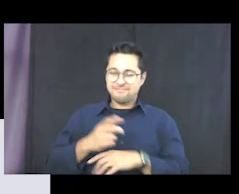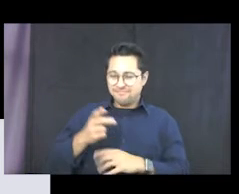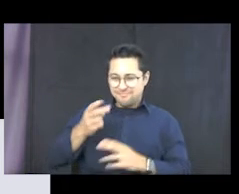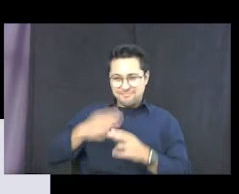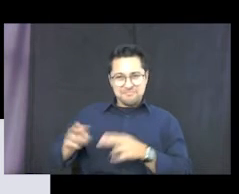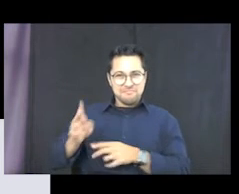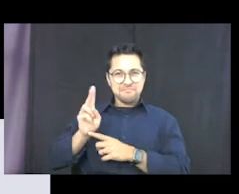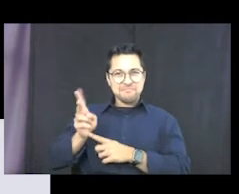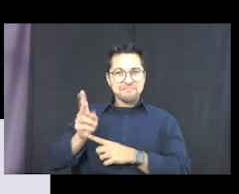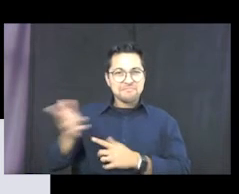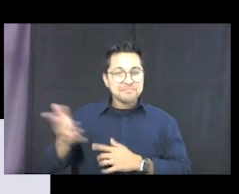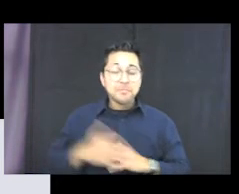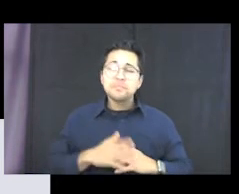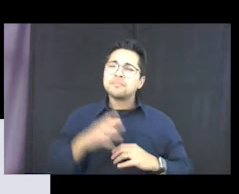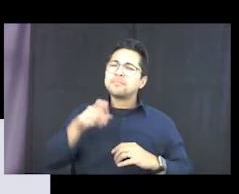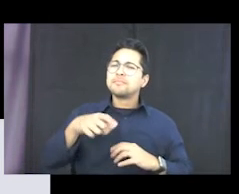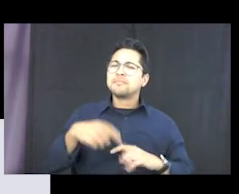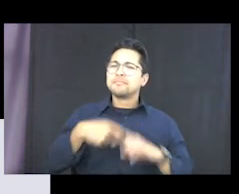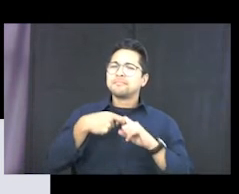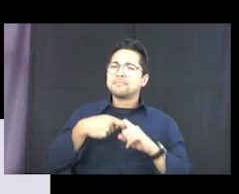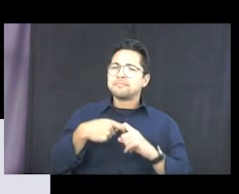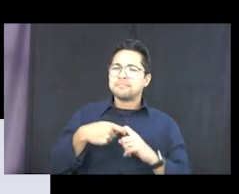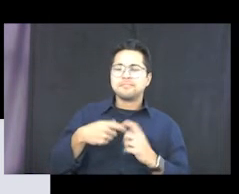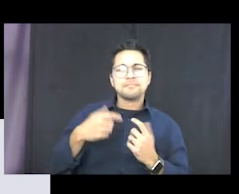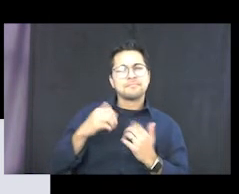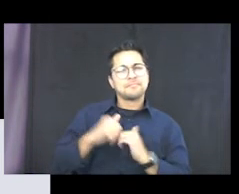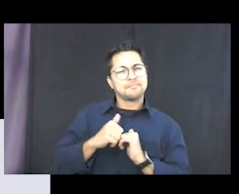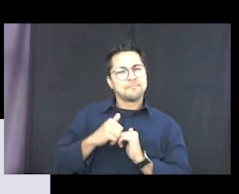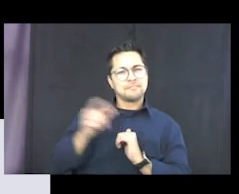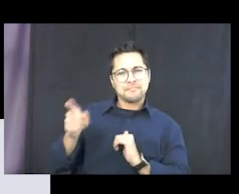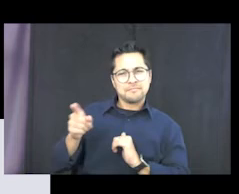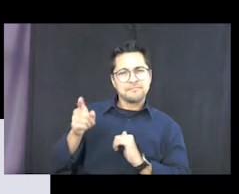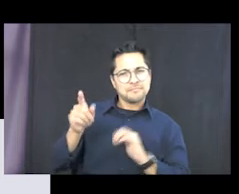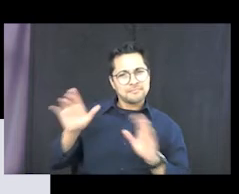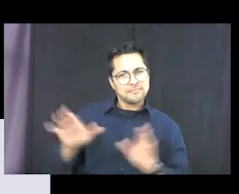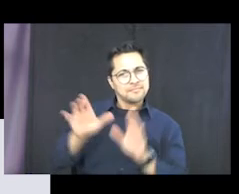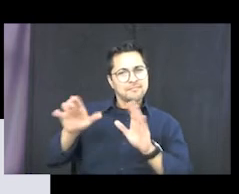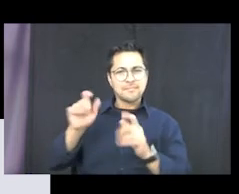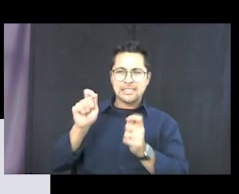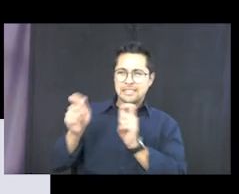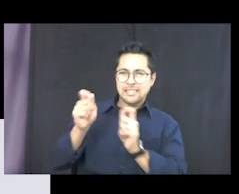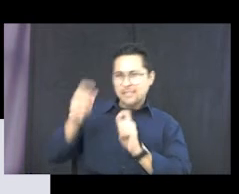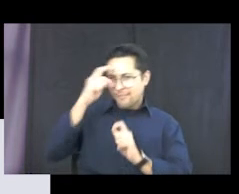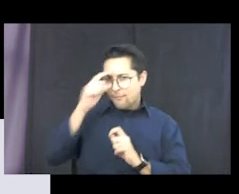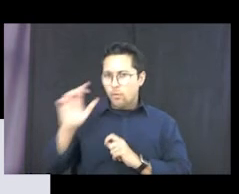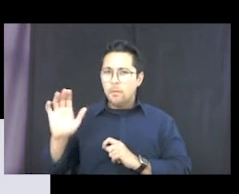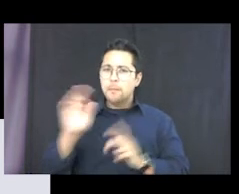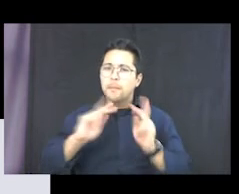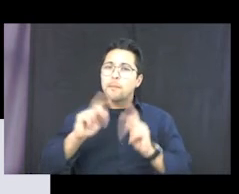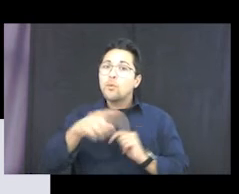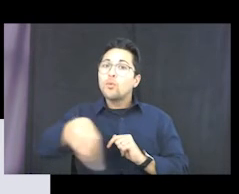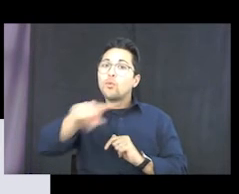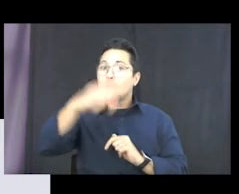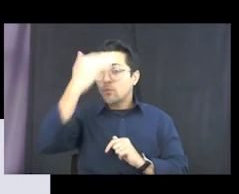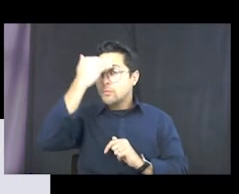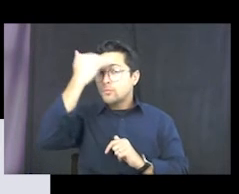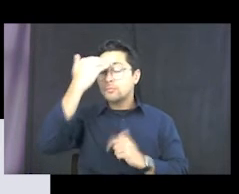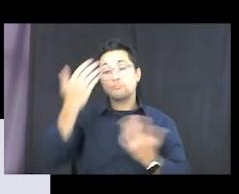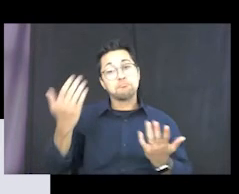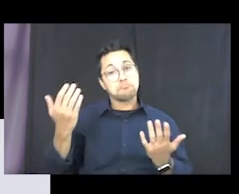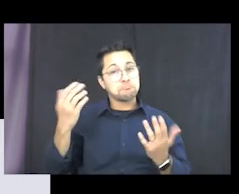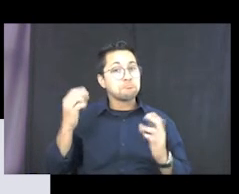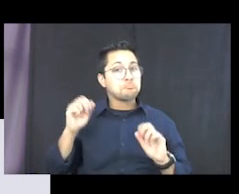minutes. Now, stop and think for a second of how you could modify this activity for the people that you know. Possibly we could